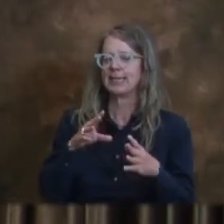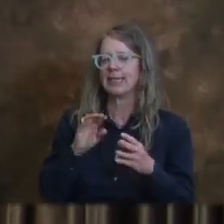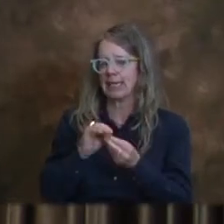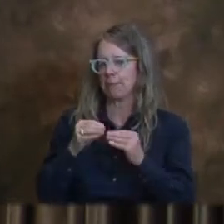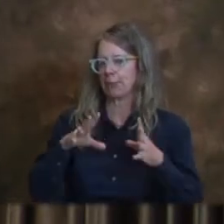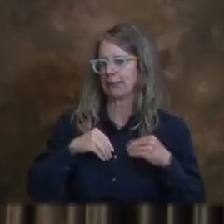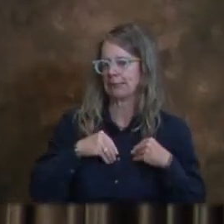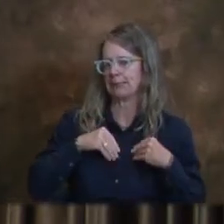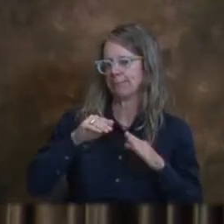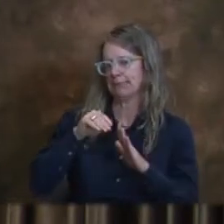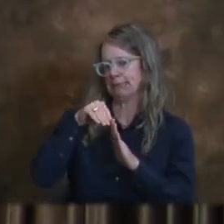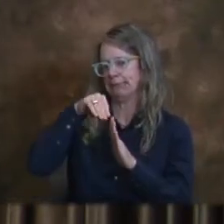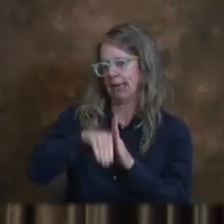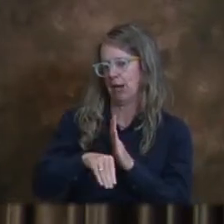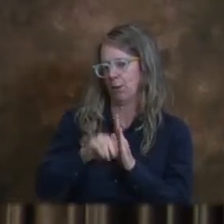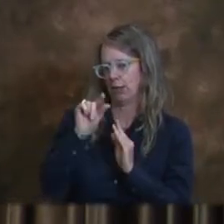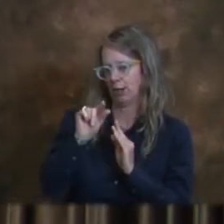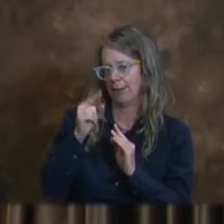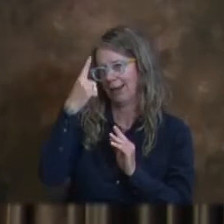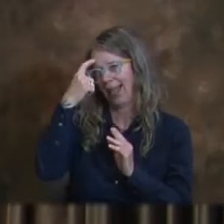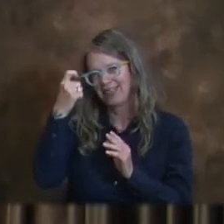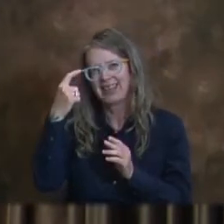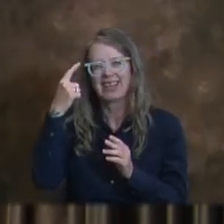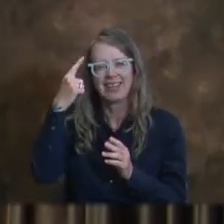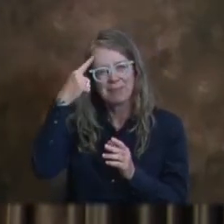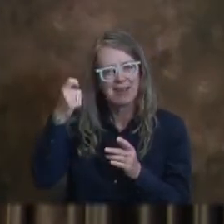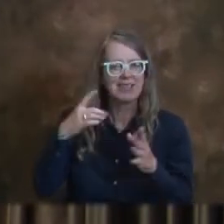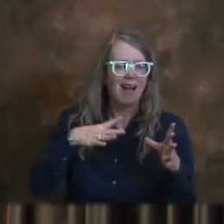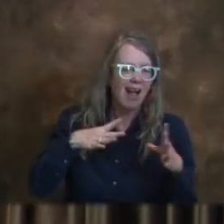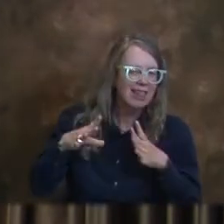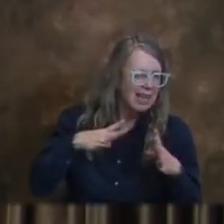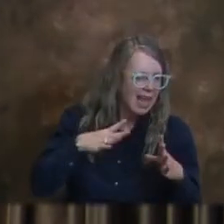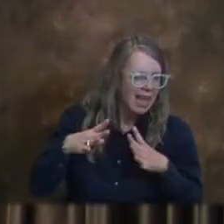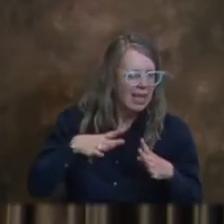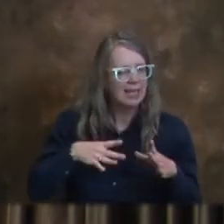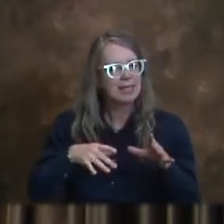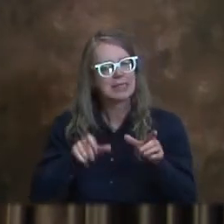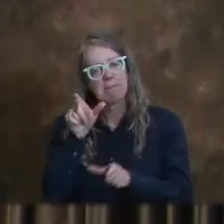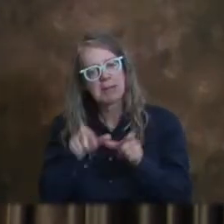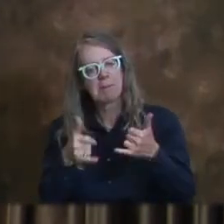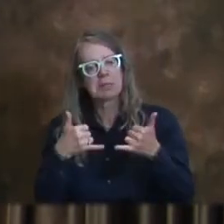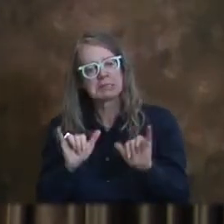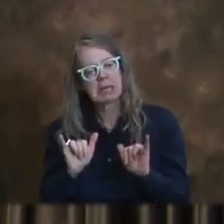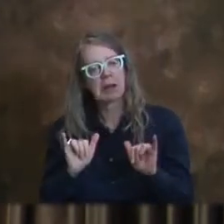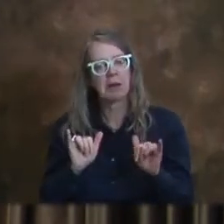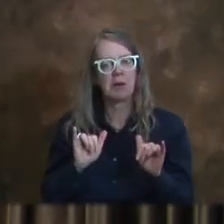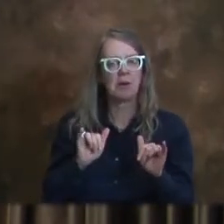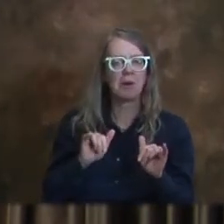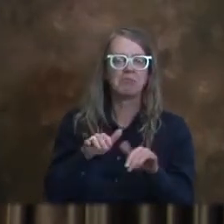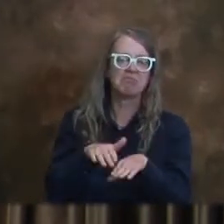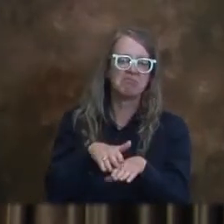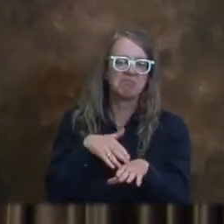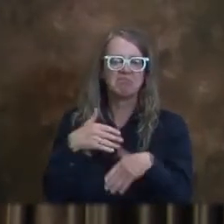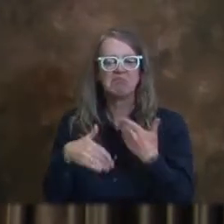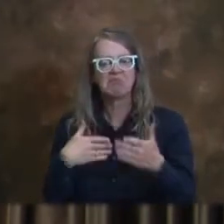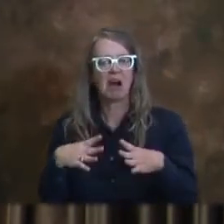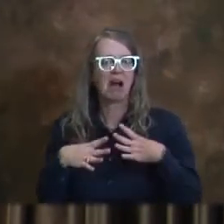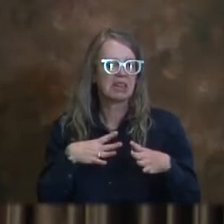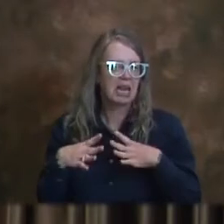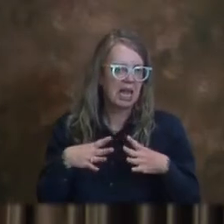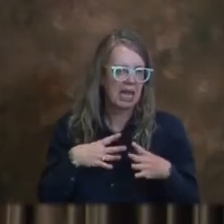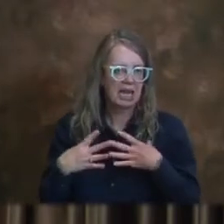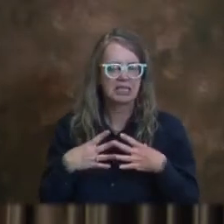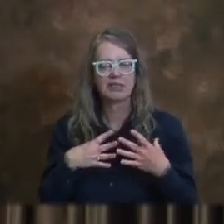think some of that was that we had the holidays, folks were still in that holiday mode, and just getting back on track. So lots of competing